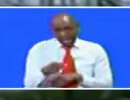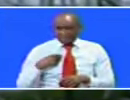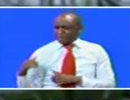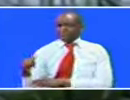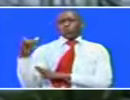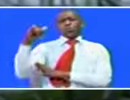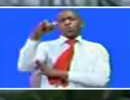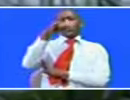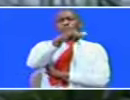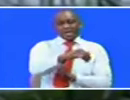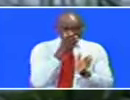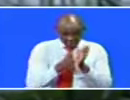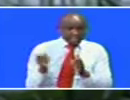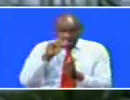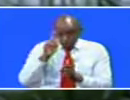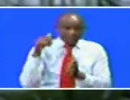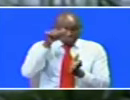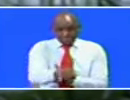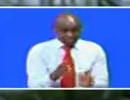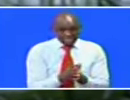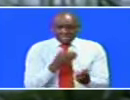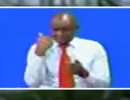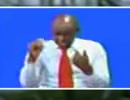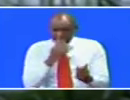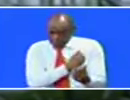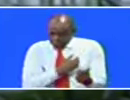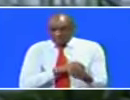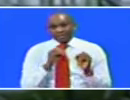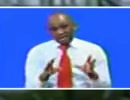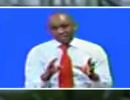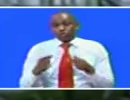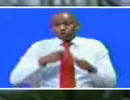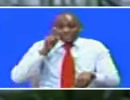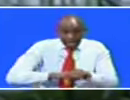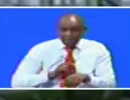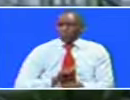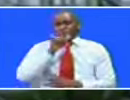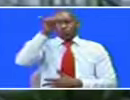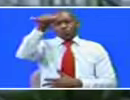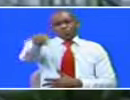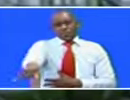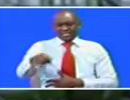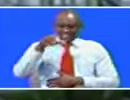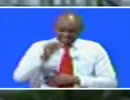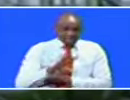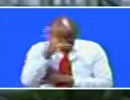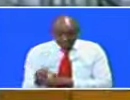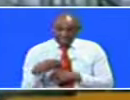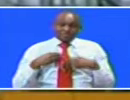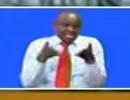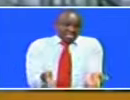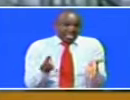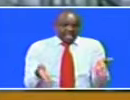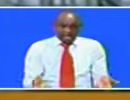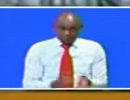from Naivasha to Nairobi where they performed surgery. Shortly after that, I was flown to South Africa, which is where I am right